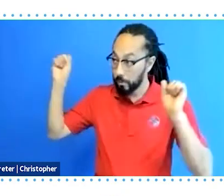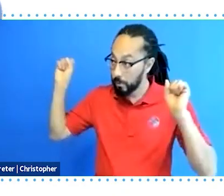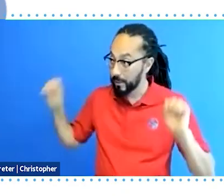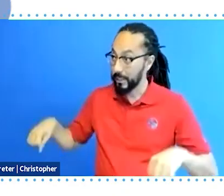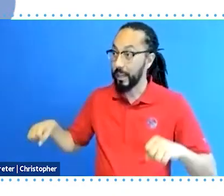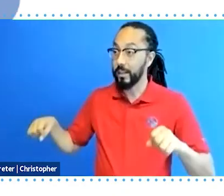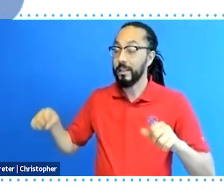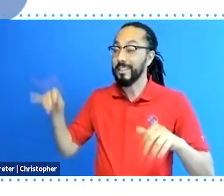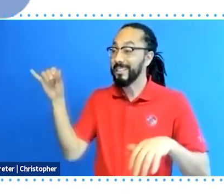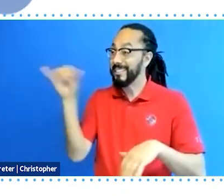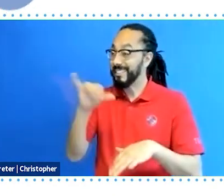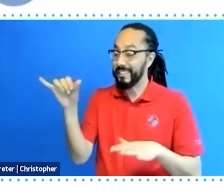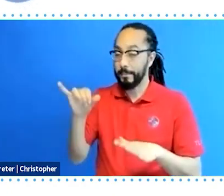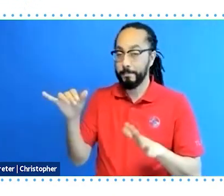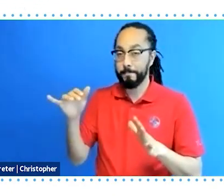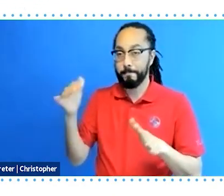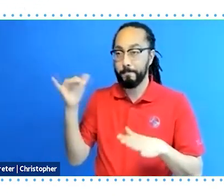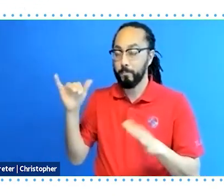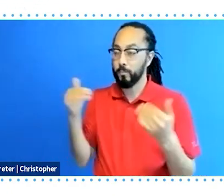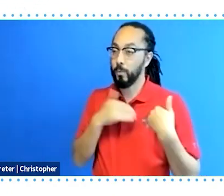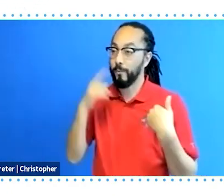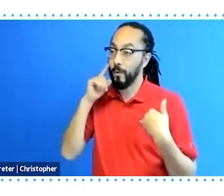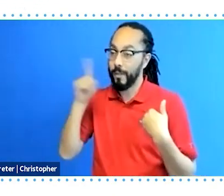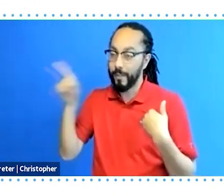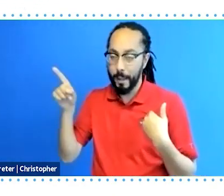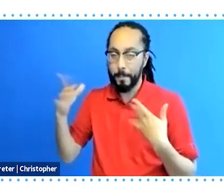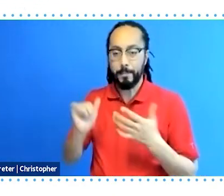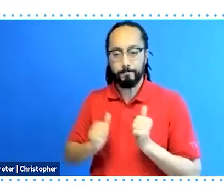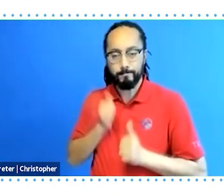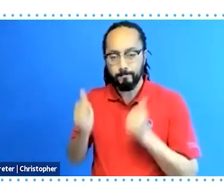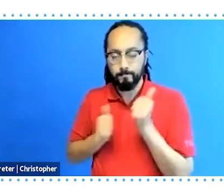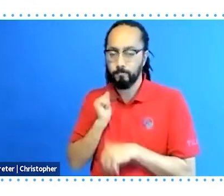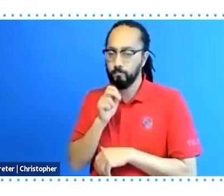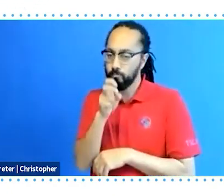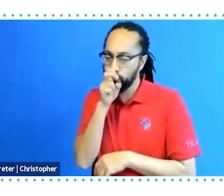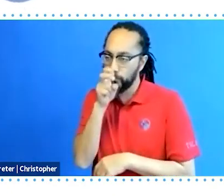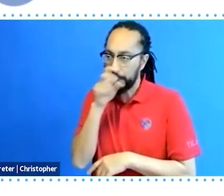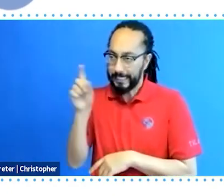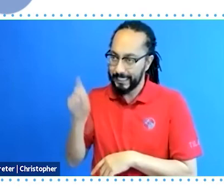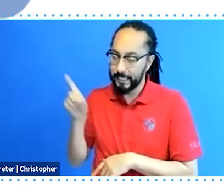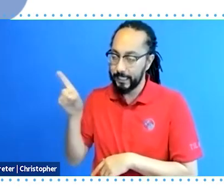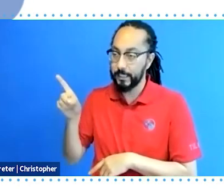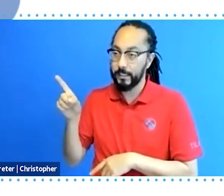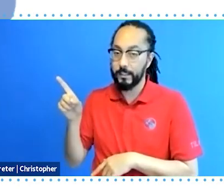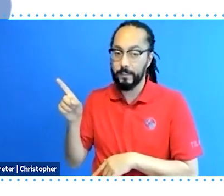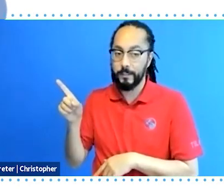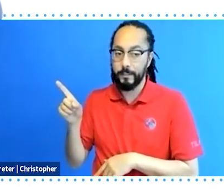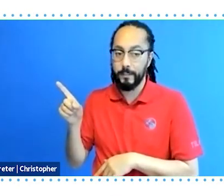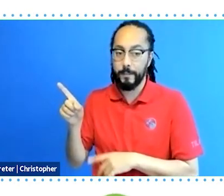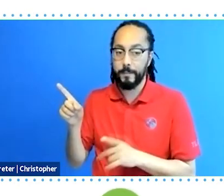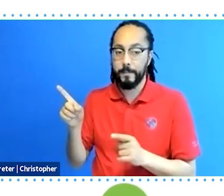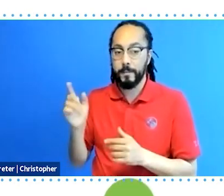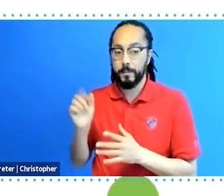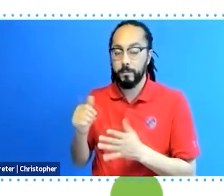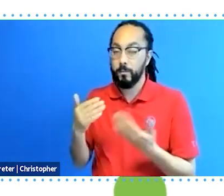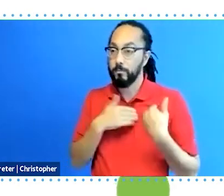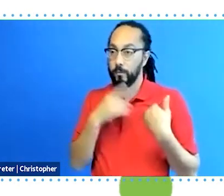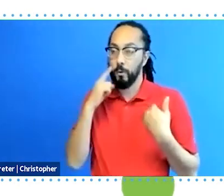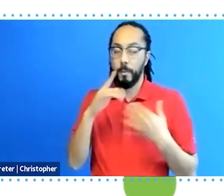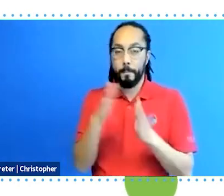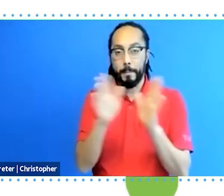same kind of accountability and rigor that would be needed to account for that, for the public